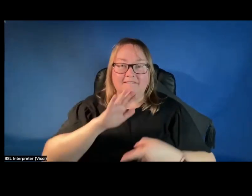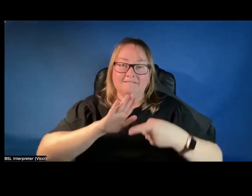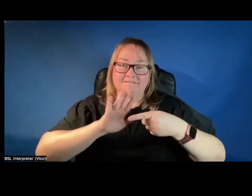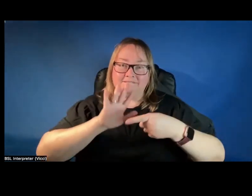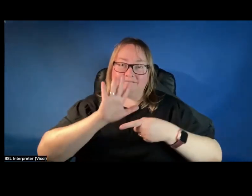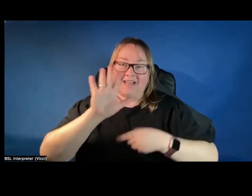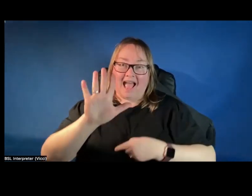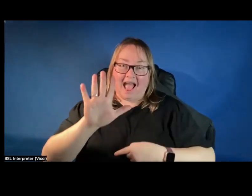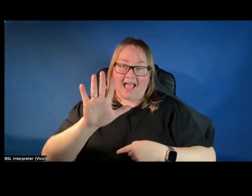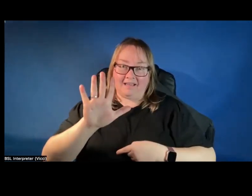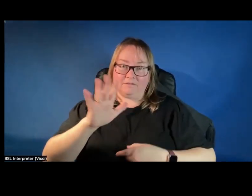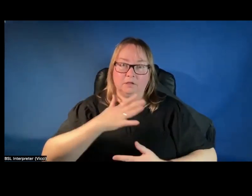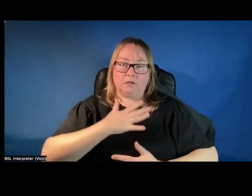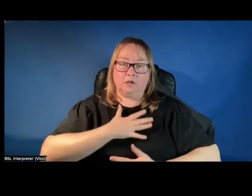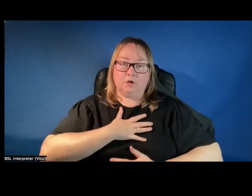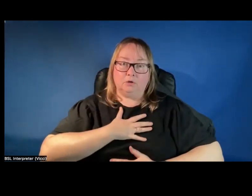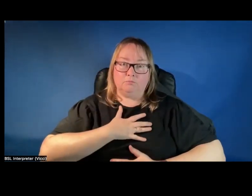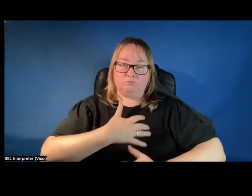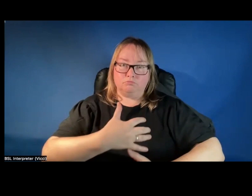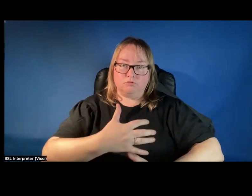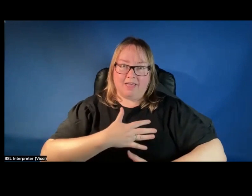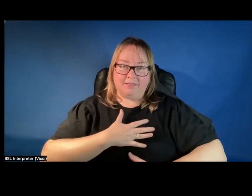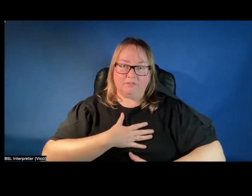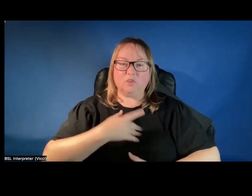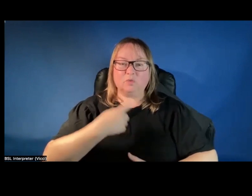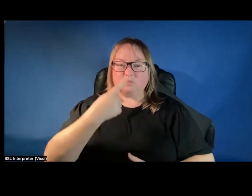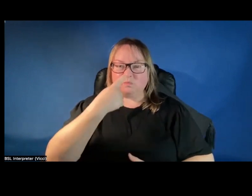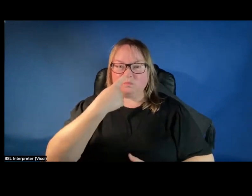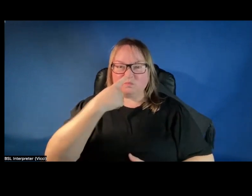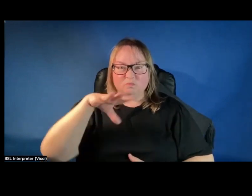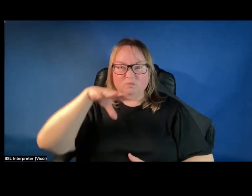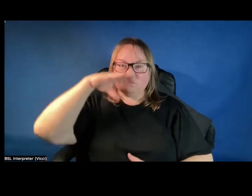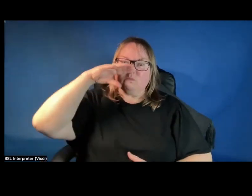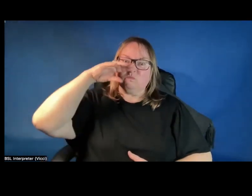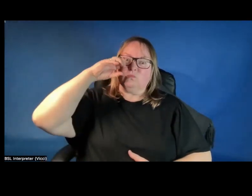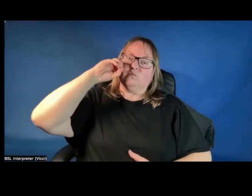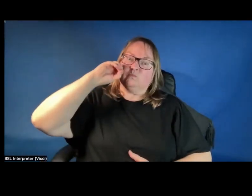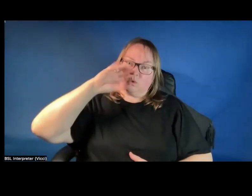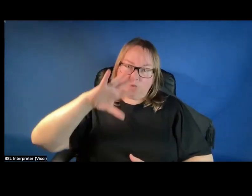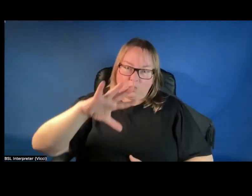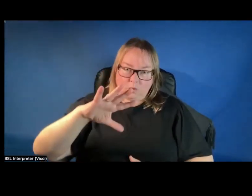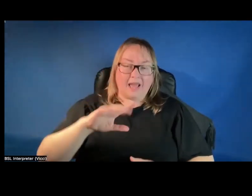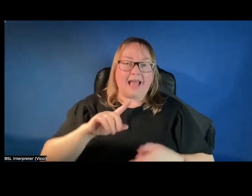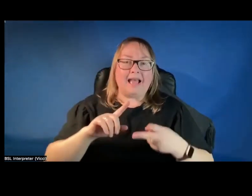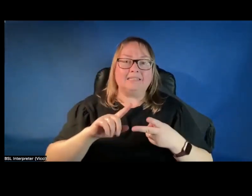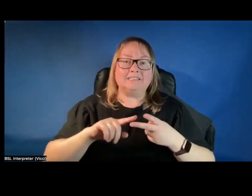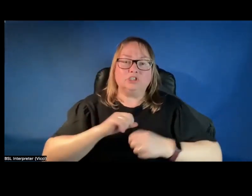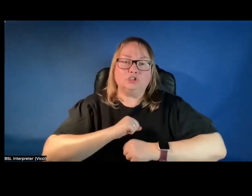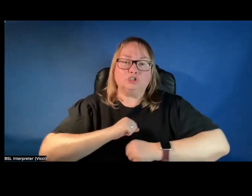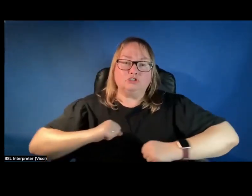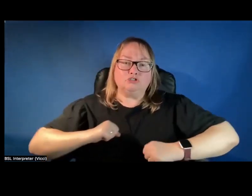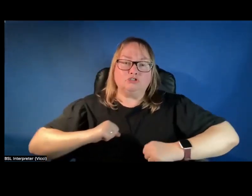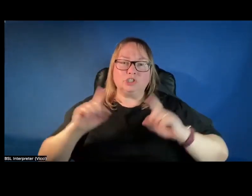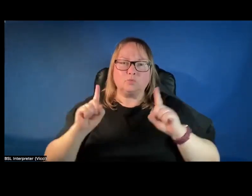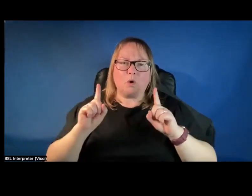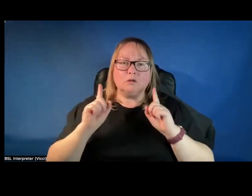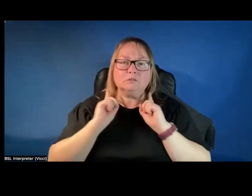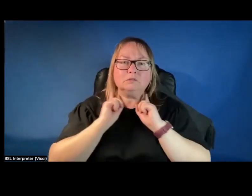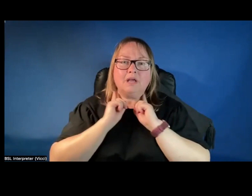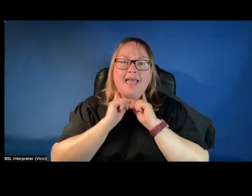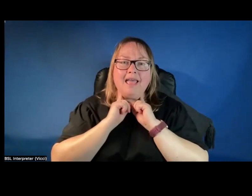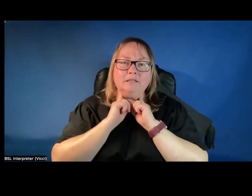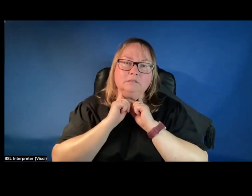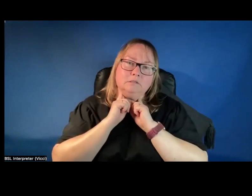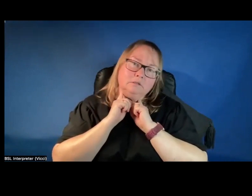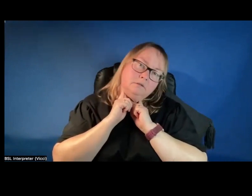breaths in and out our noses, and for the stretching, maybe just tilting your head to the left and tilting your